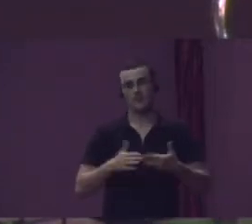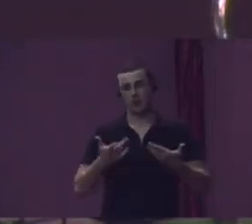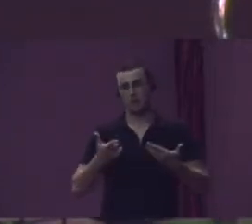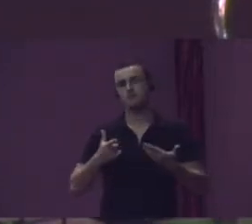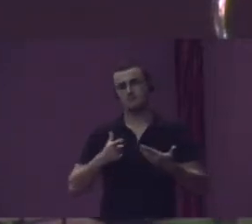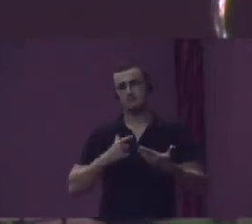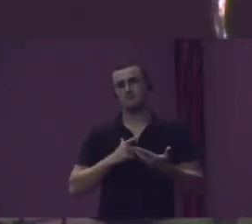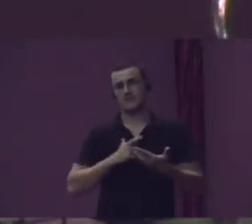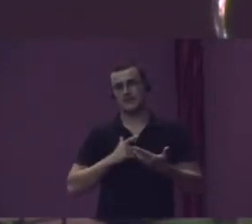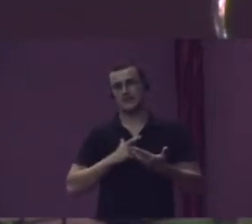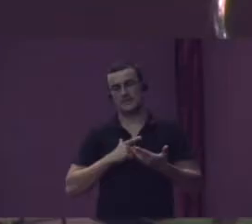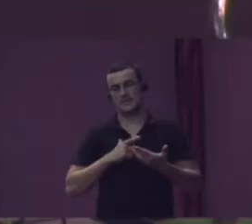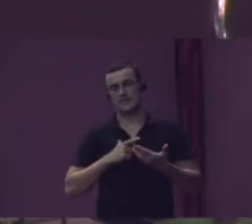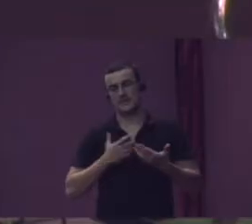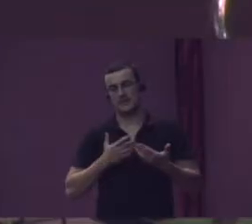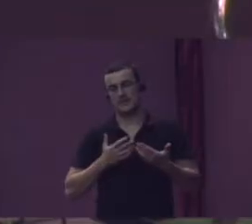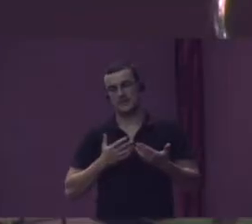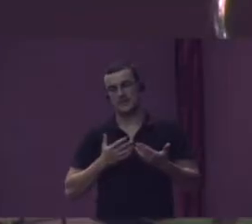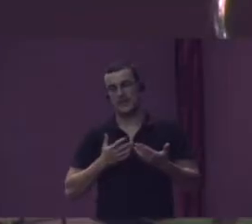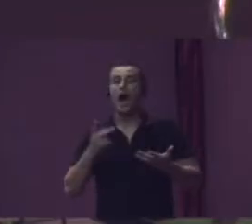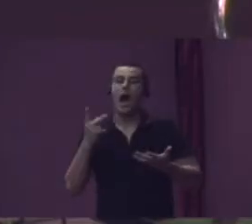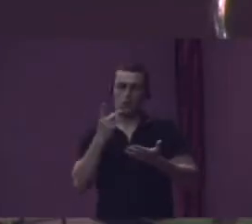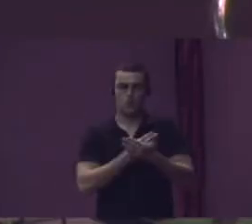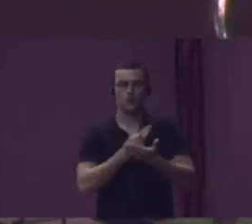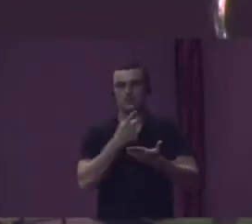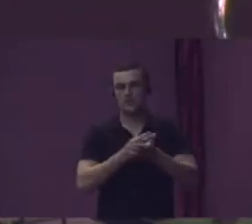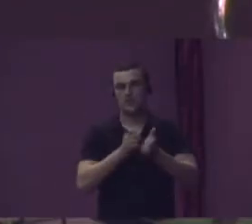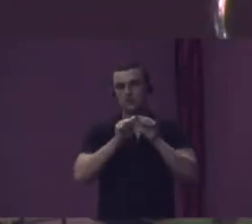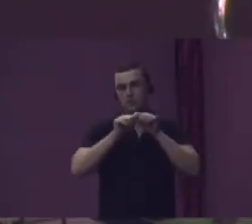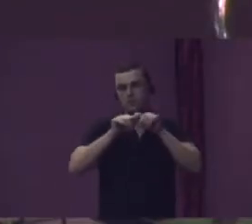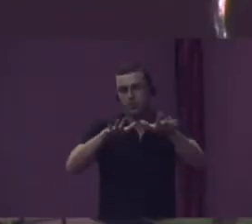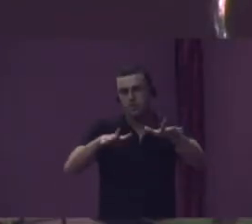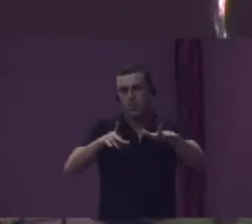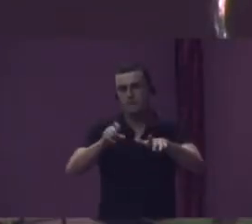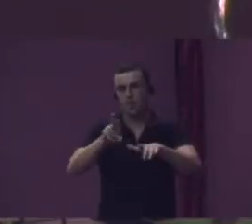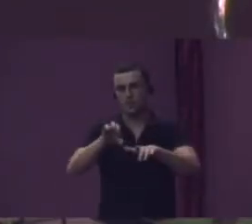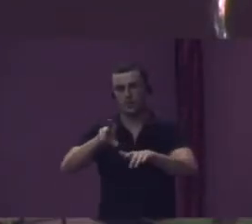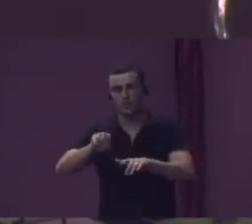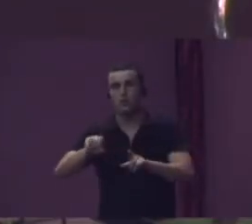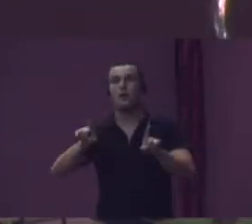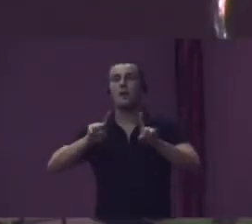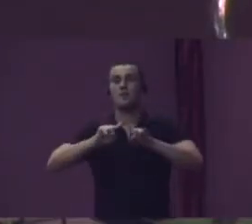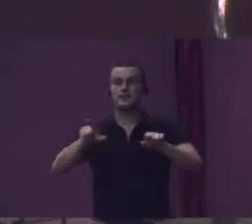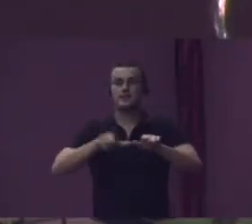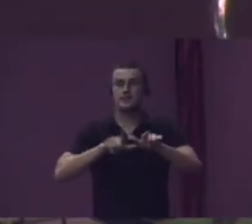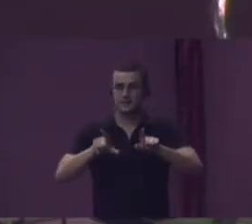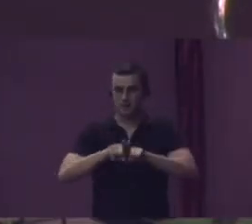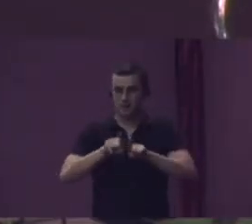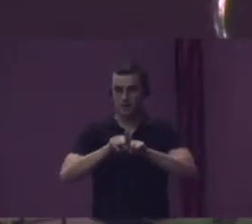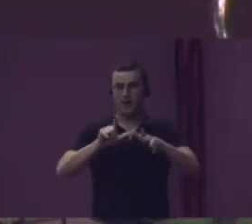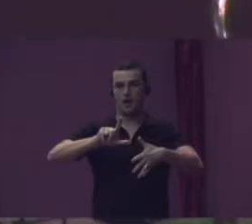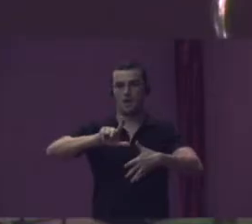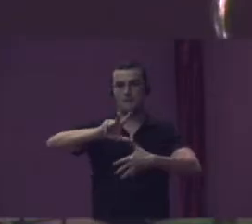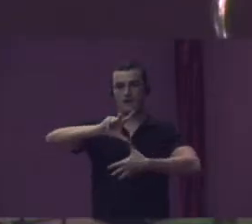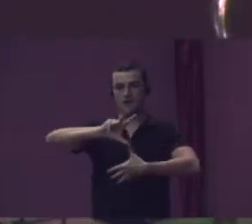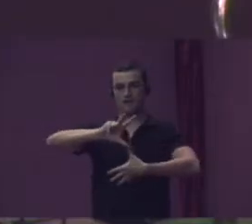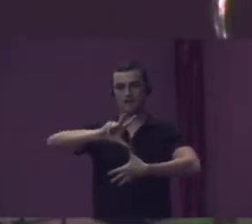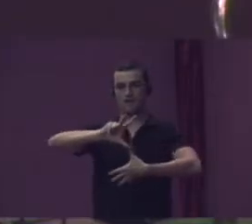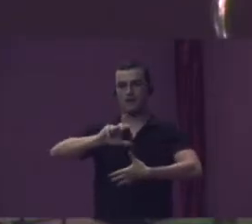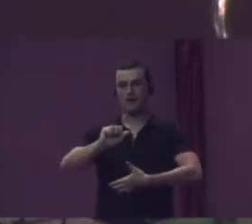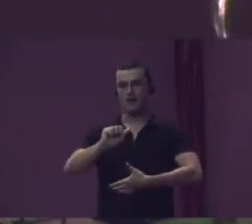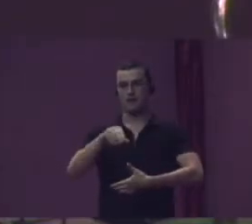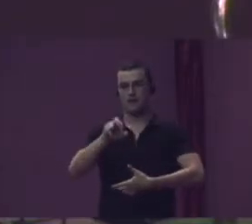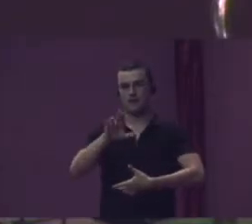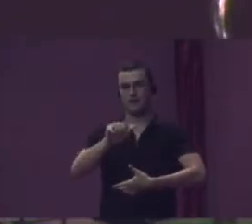medicine coexists to some degree with mainstream Western biomedicine in Latin America. In important ways,